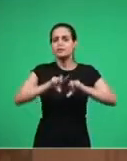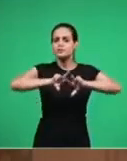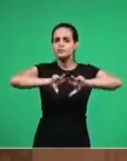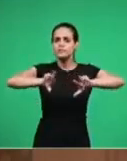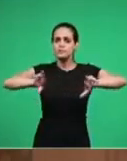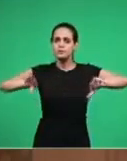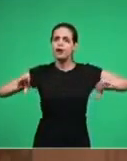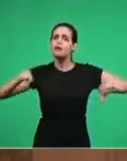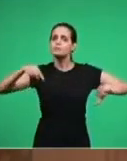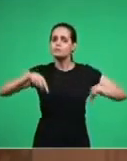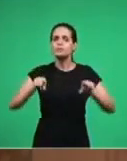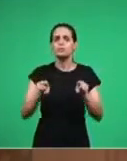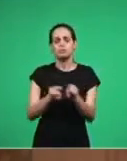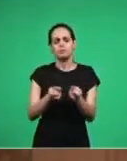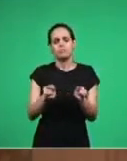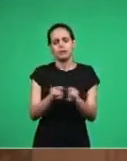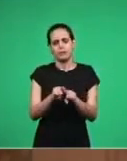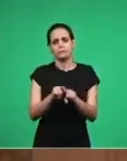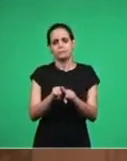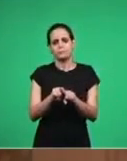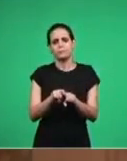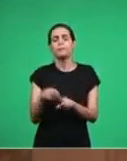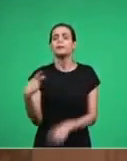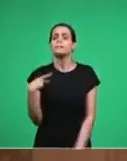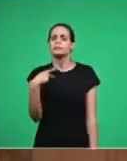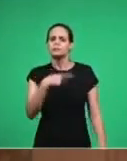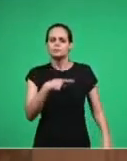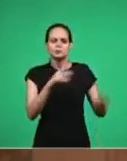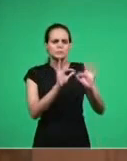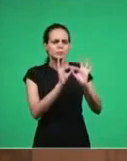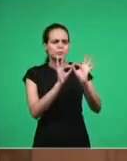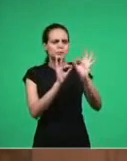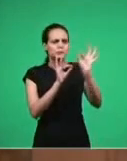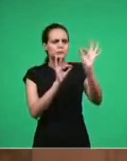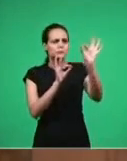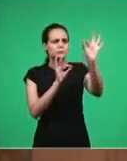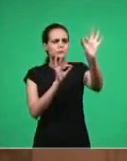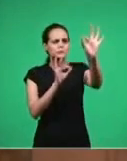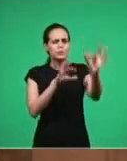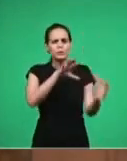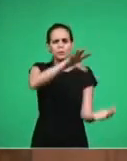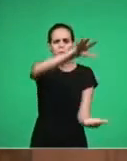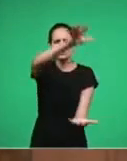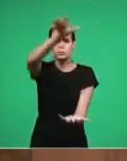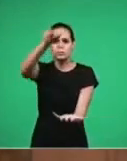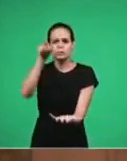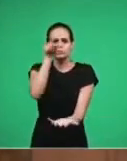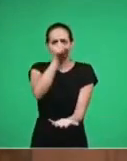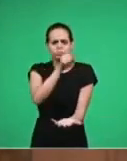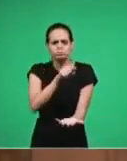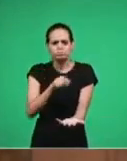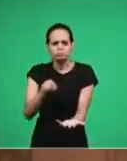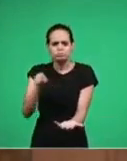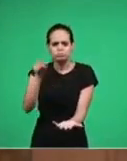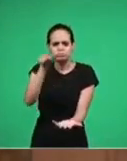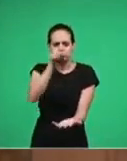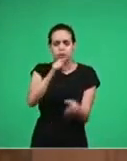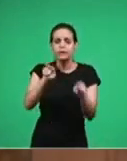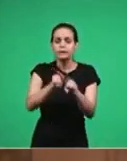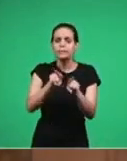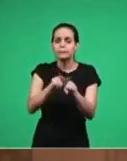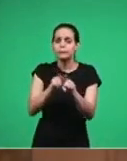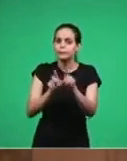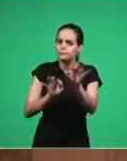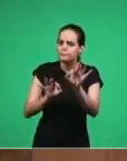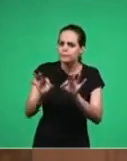And while we are here on this earth, we have to continue to strive to get better and to be better so we can preach the word